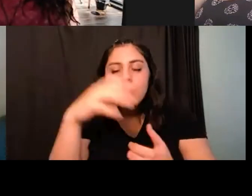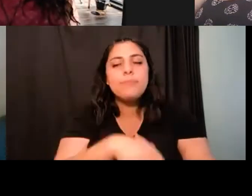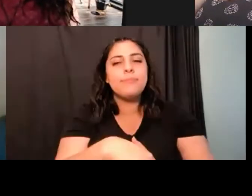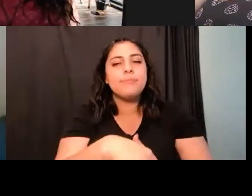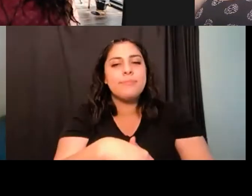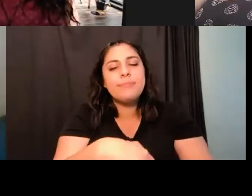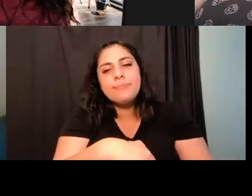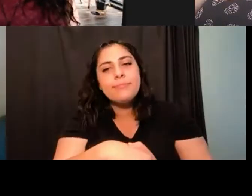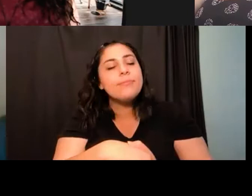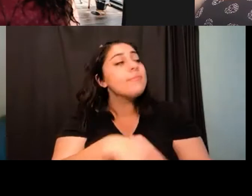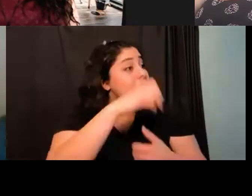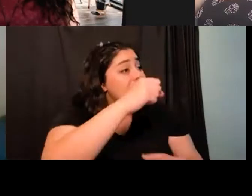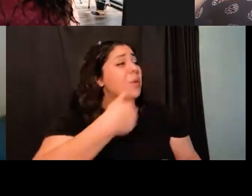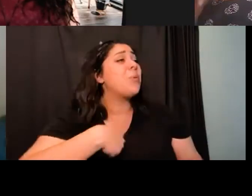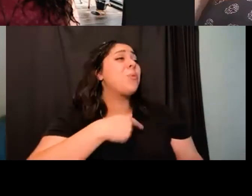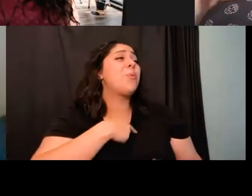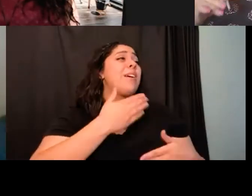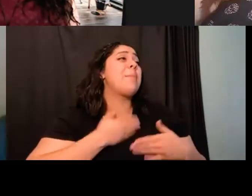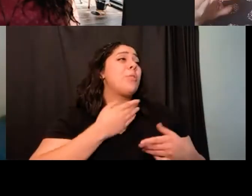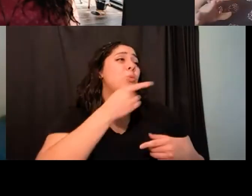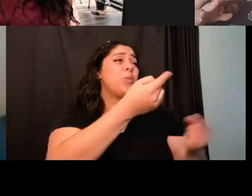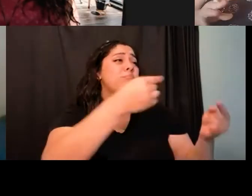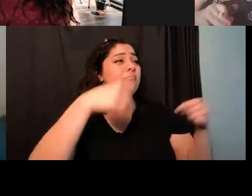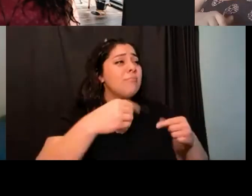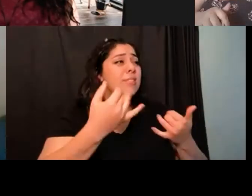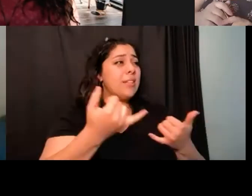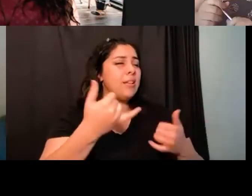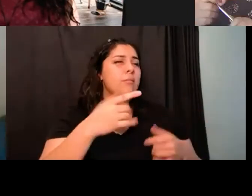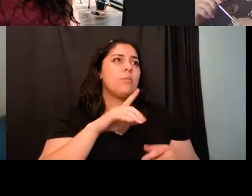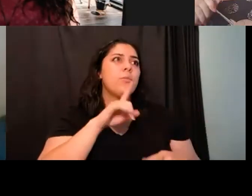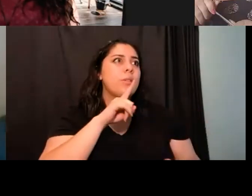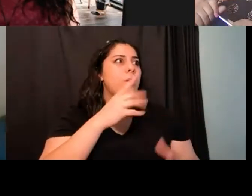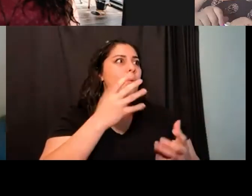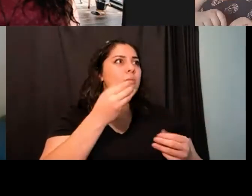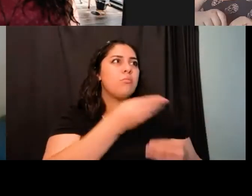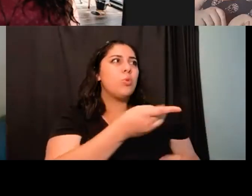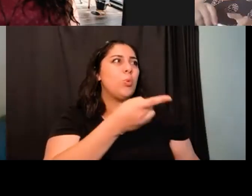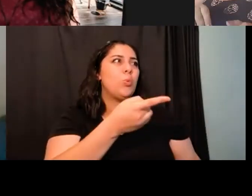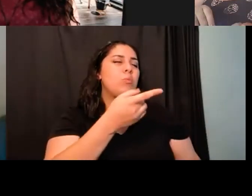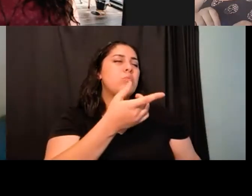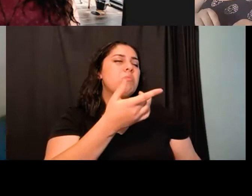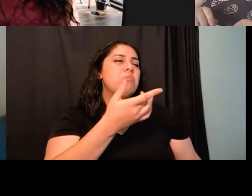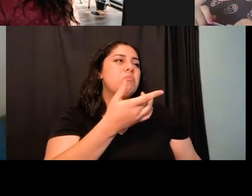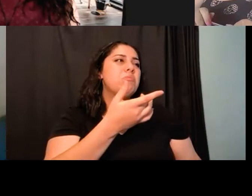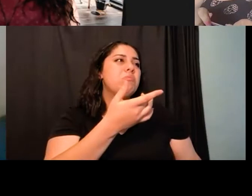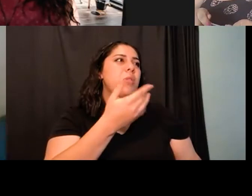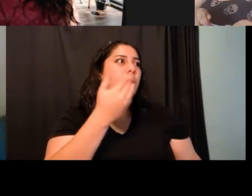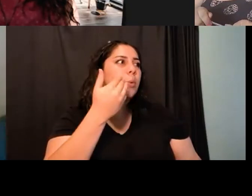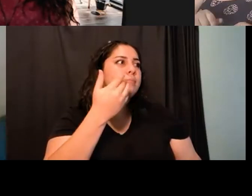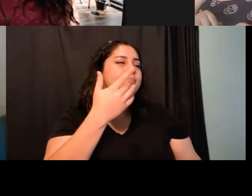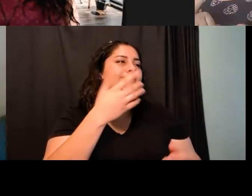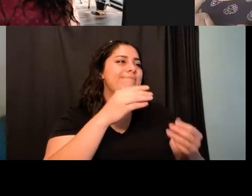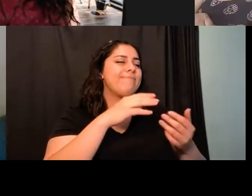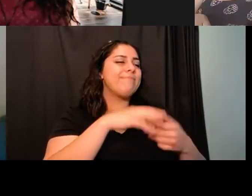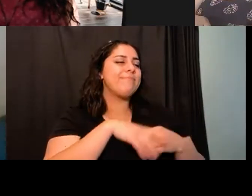have you all here today. I know that your poetry is really autobiographical, so I don't need to ask you a lot of autobiographical questions